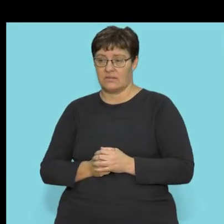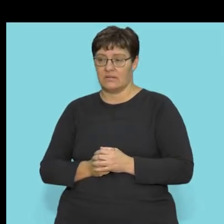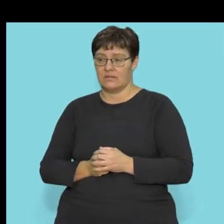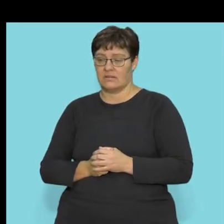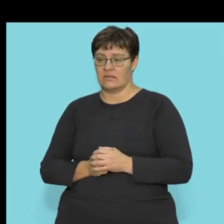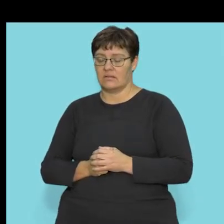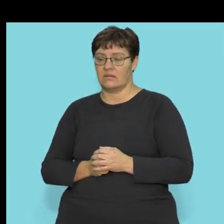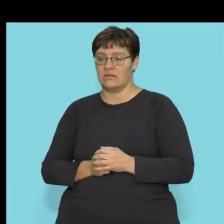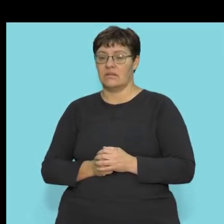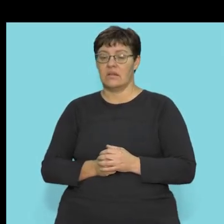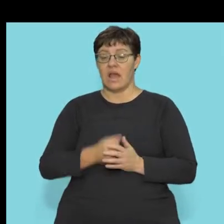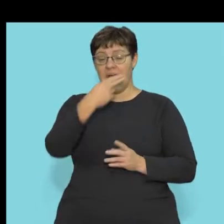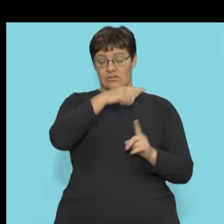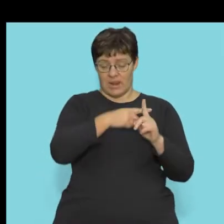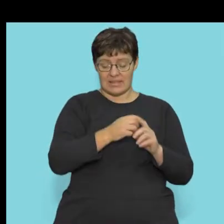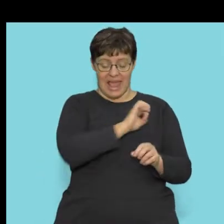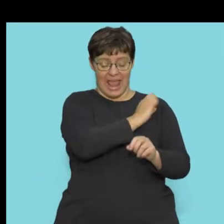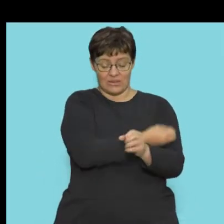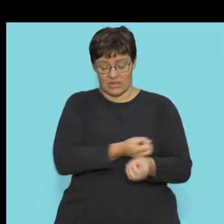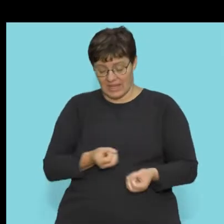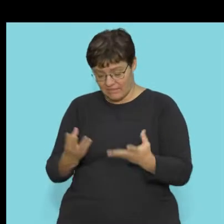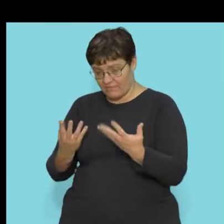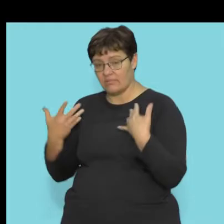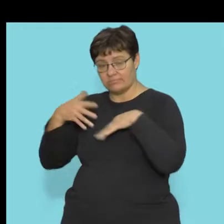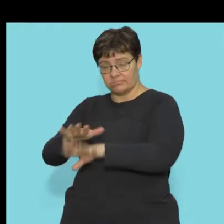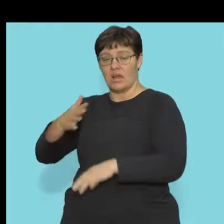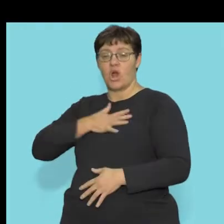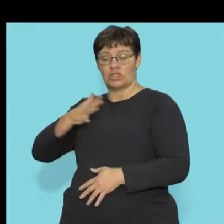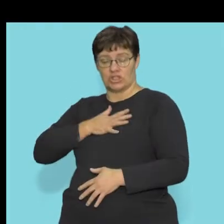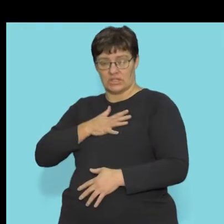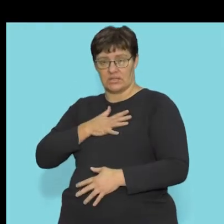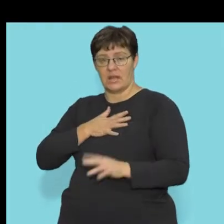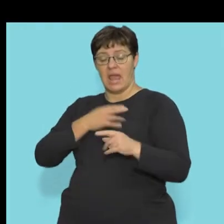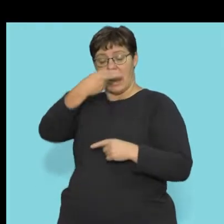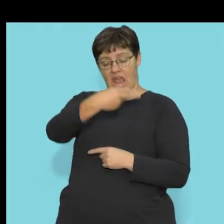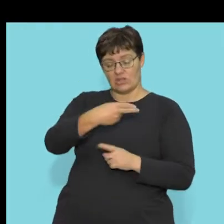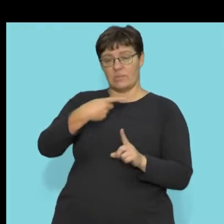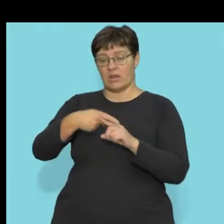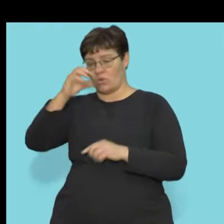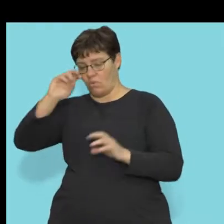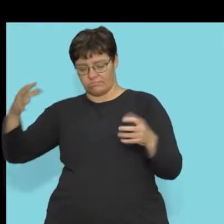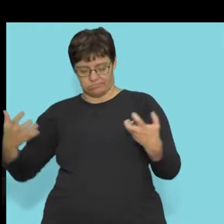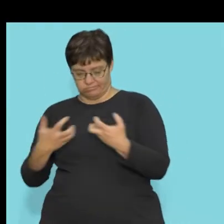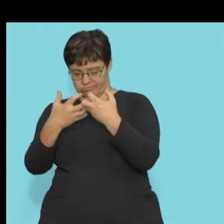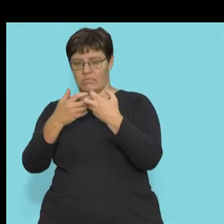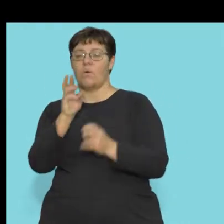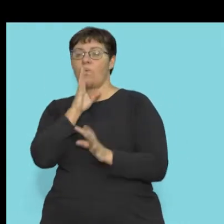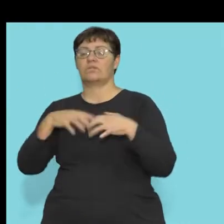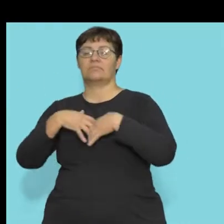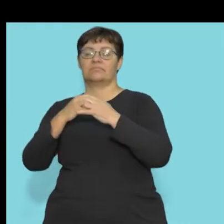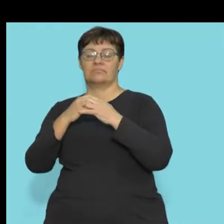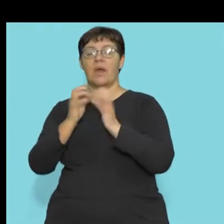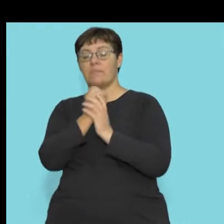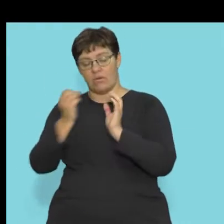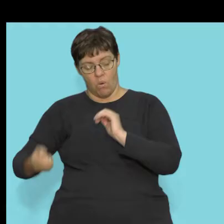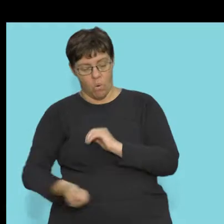hydrogen atoms that have given off the energy now combine with oxygen and they form water, which is then released